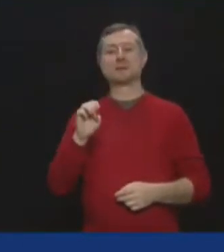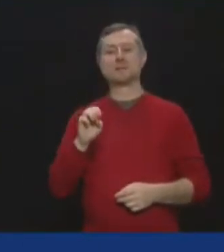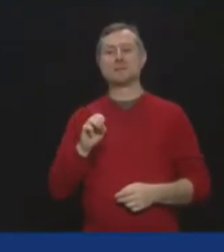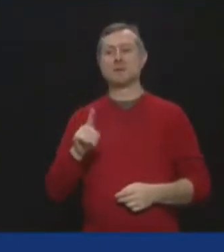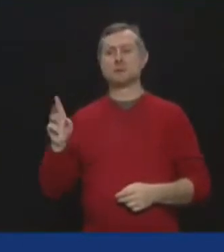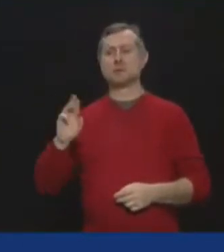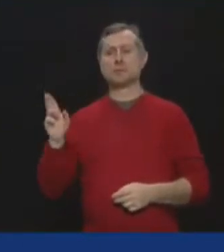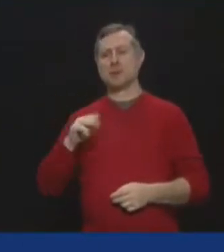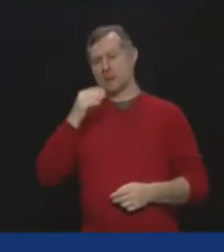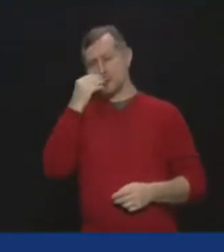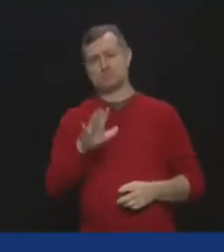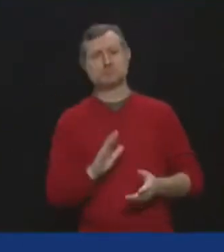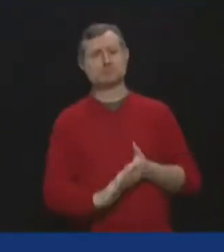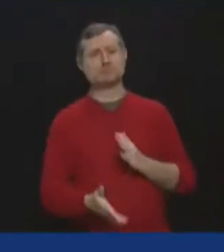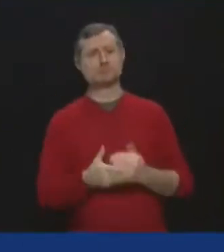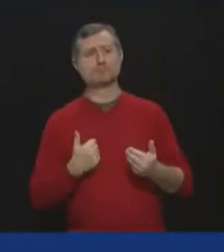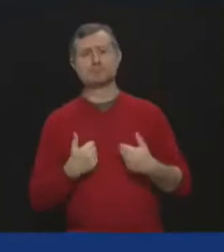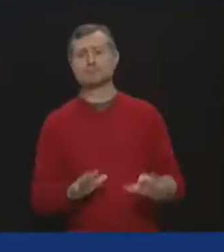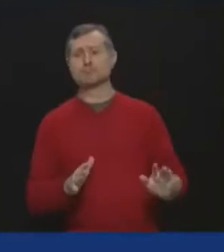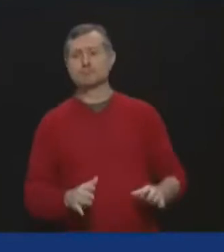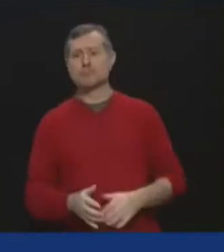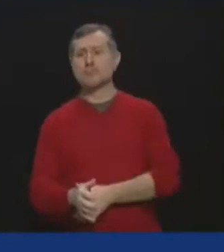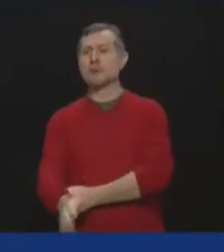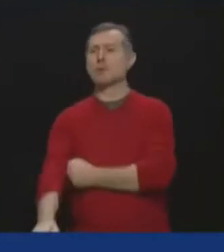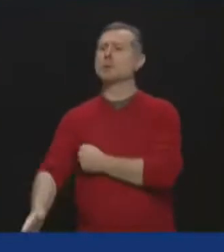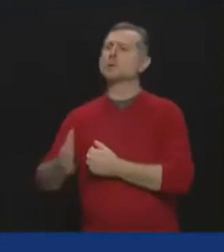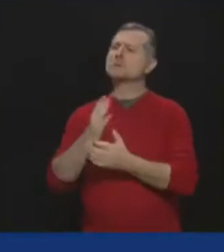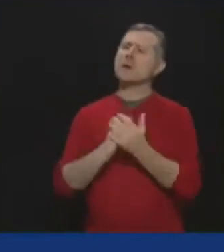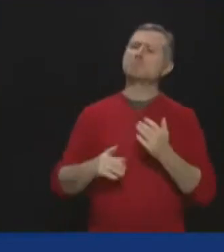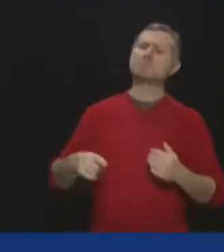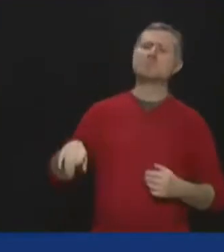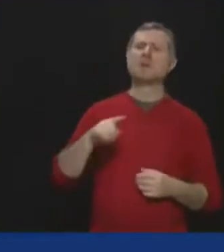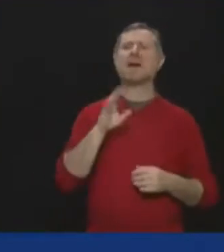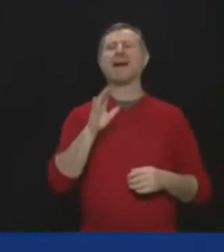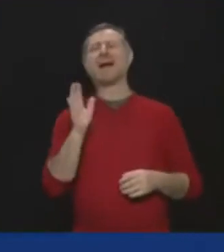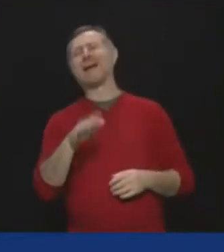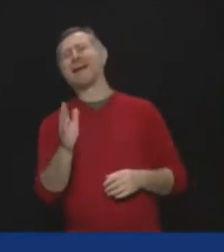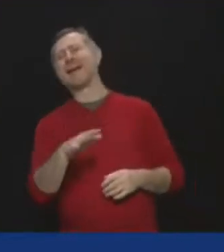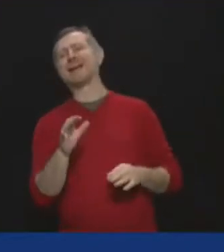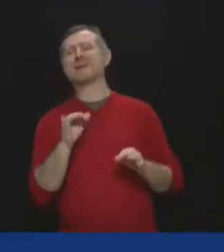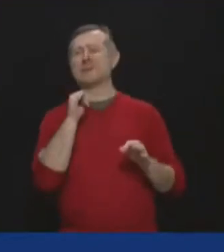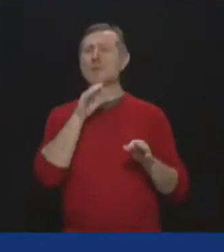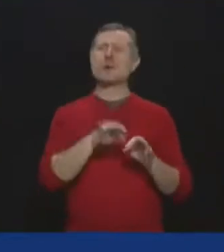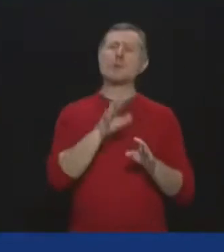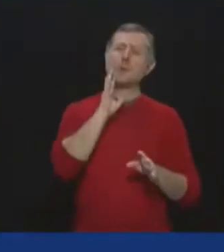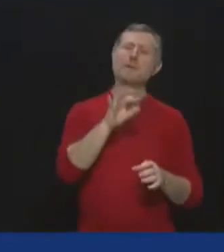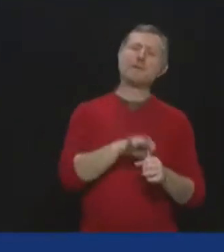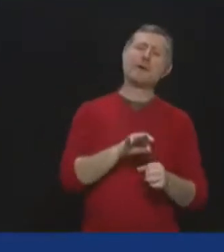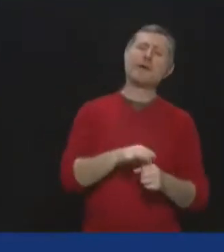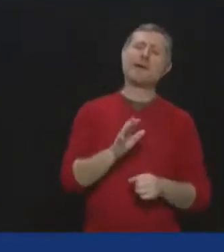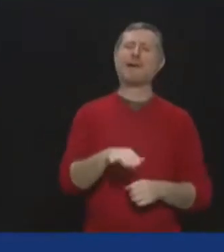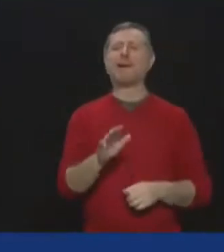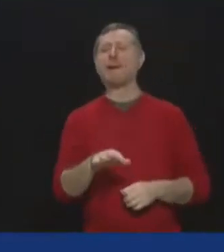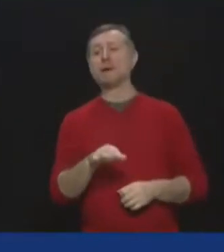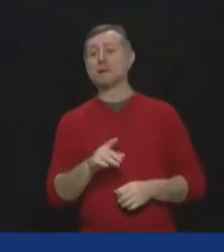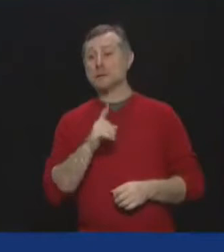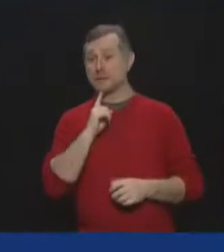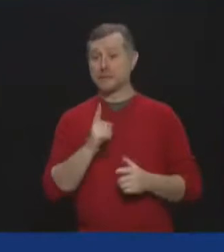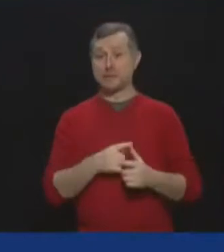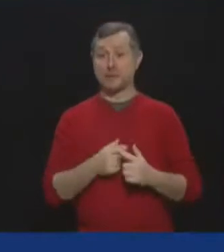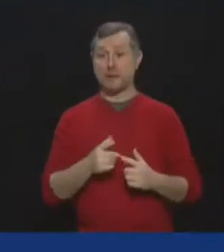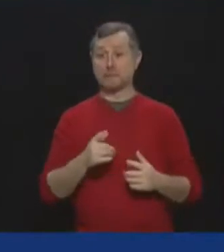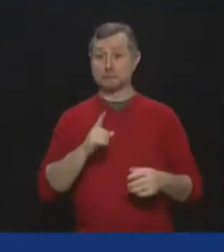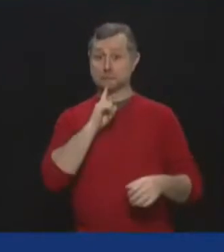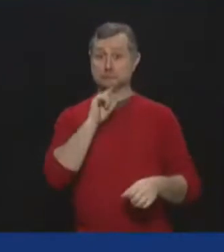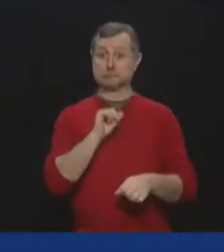colleagues. And there were some that said that it did matter and that they would vote for it. And then every time